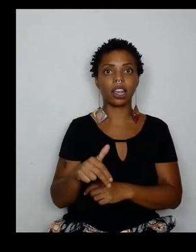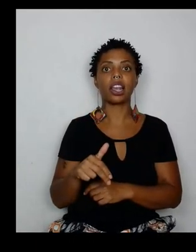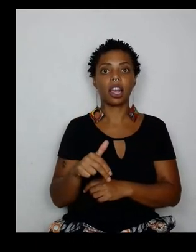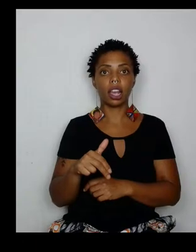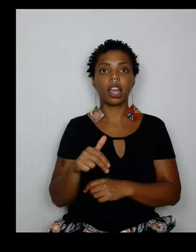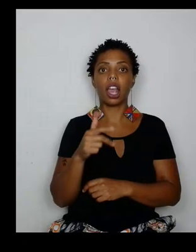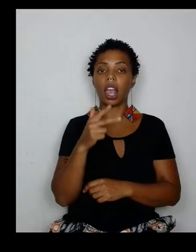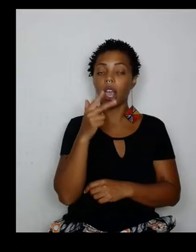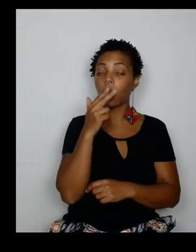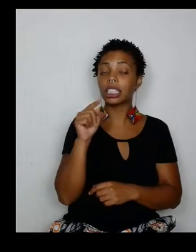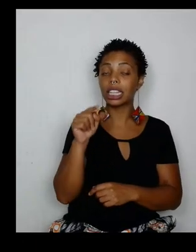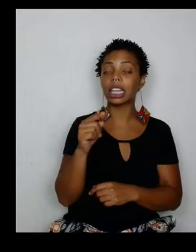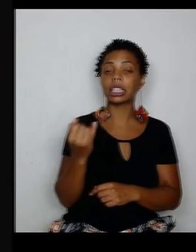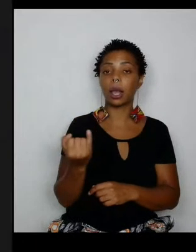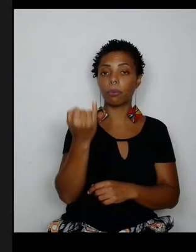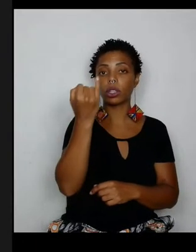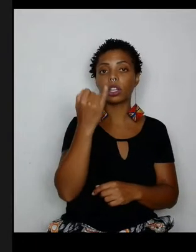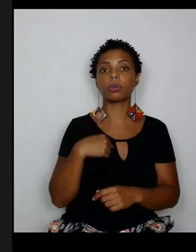gogan